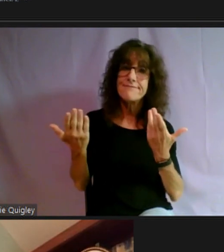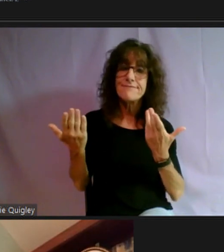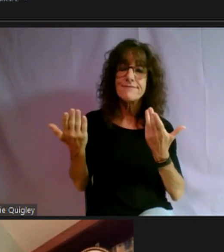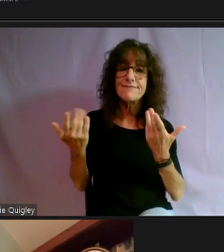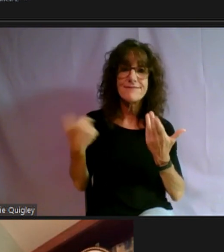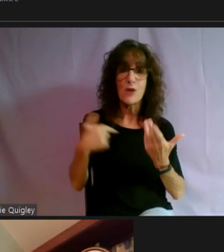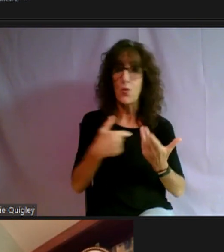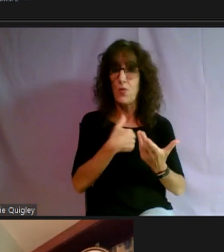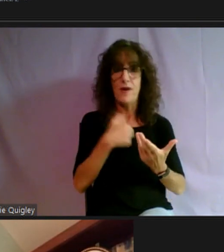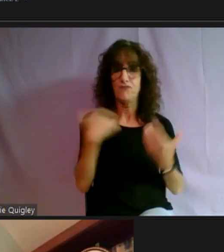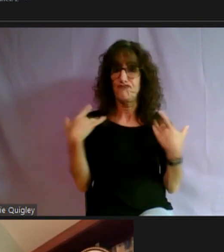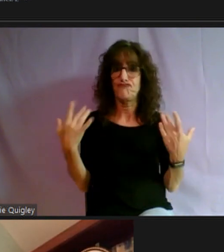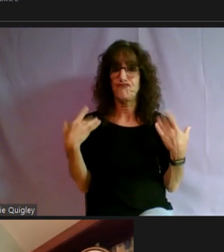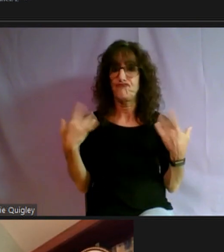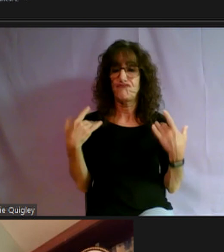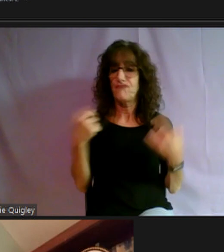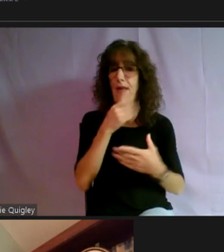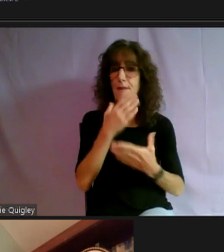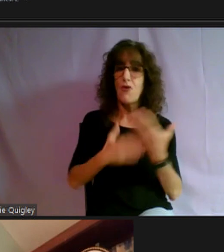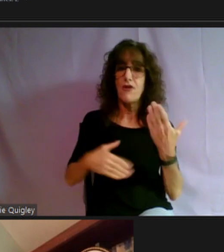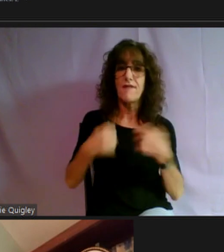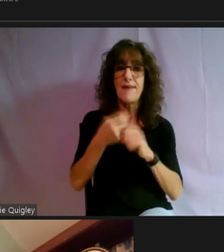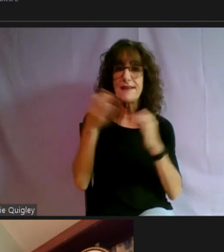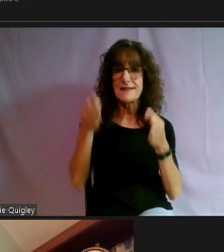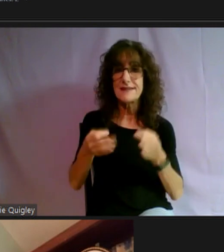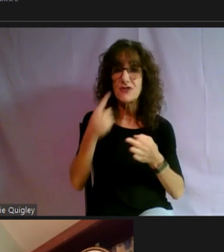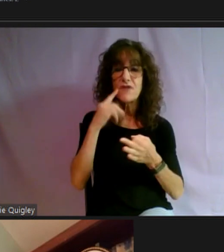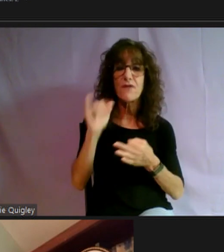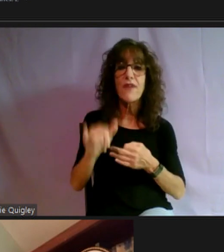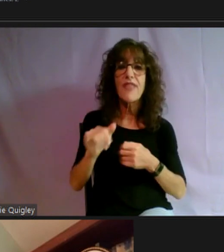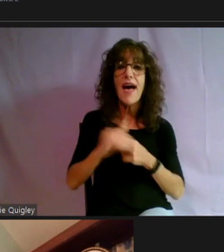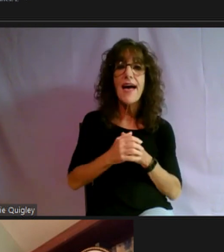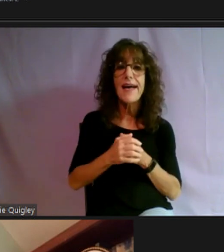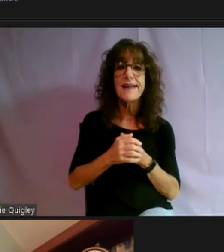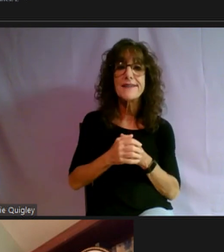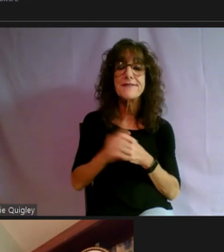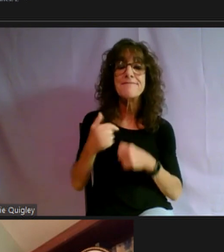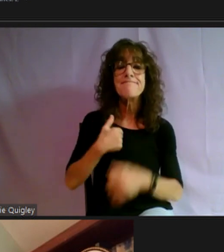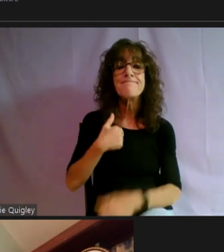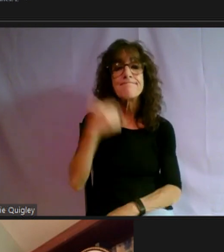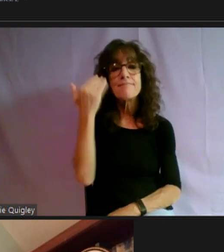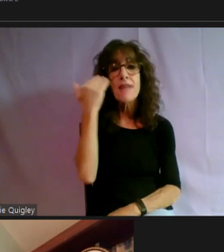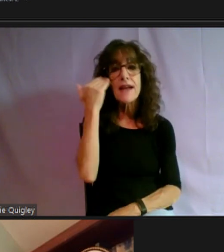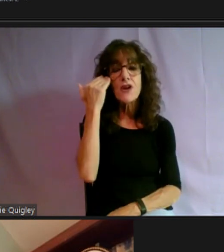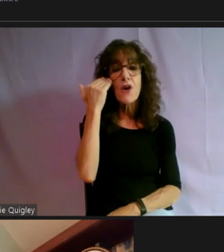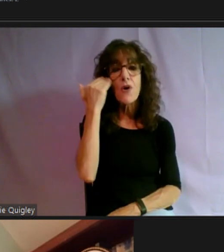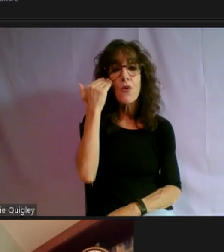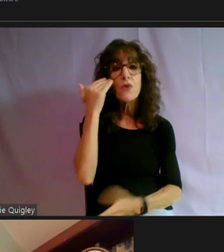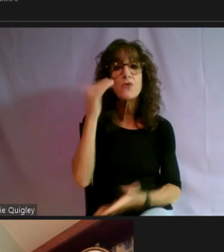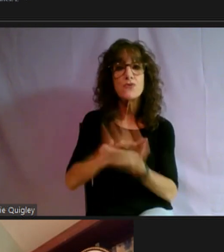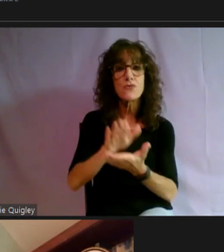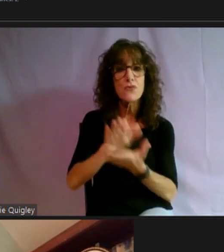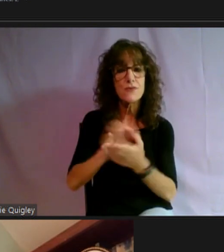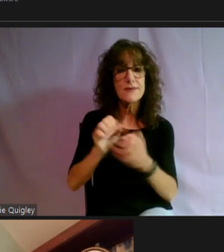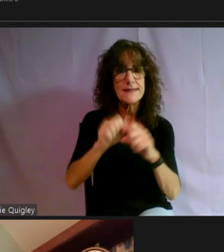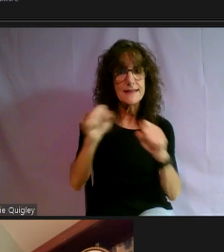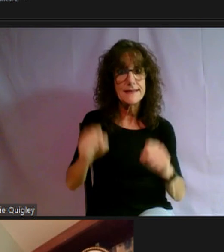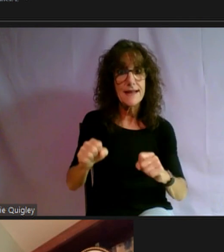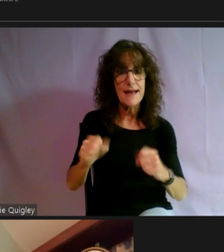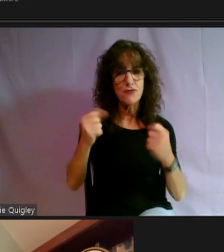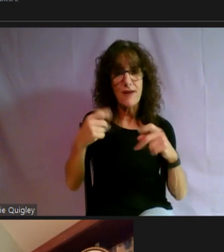We're not a part of that decision-making process. I know that the school system is looking at how to